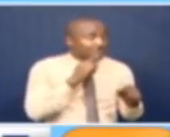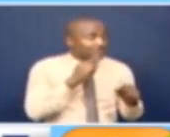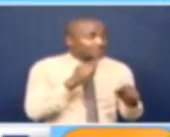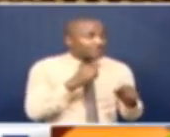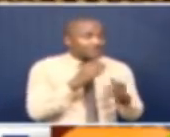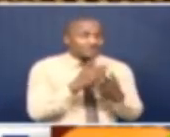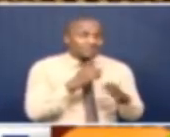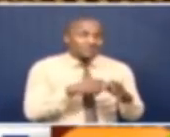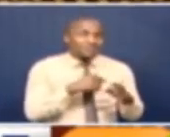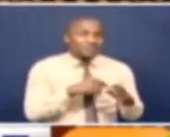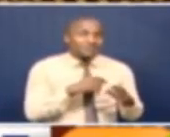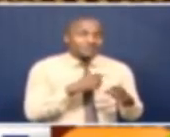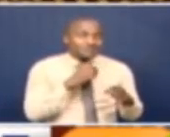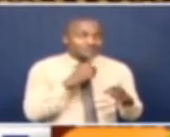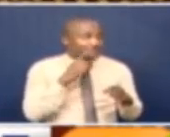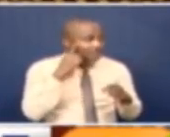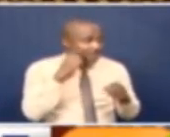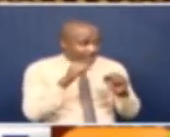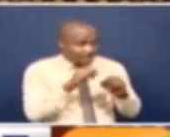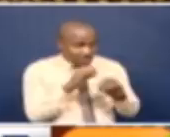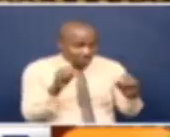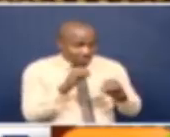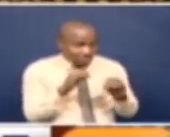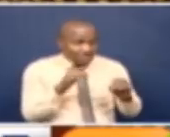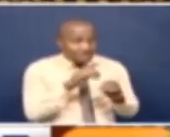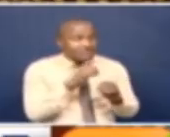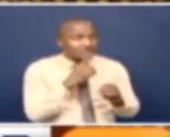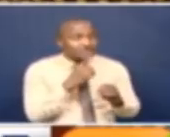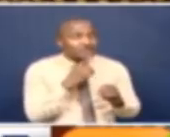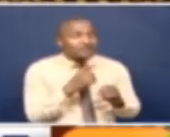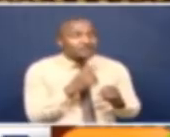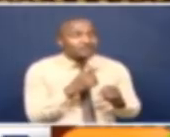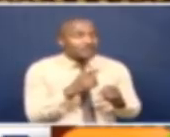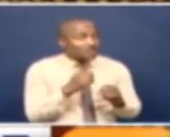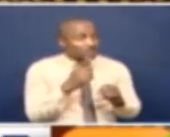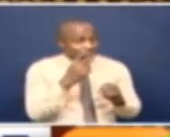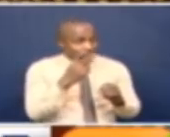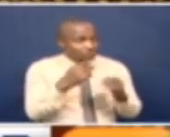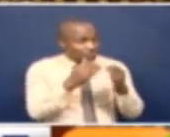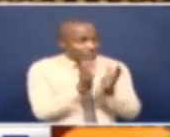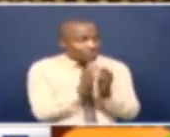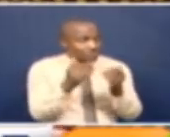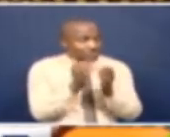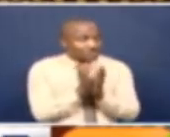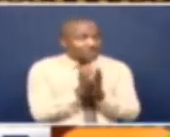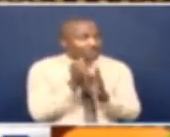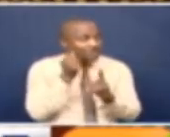I was also said maybe I didn't agree at that point. Mm. He said the two communities fought.